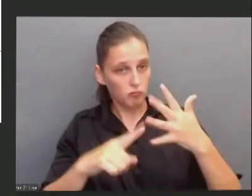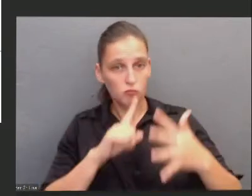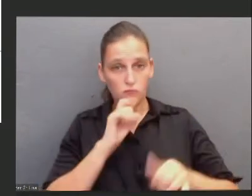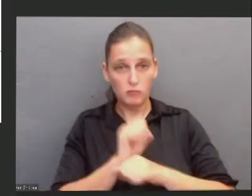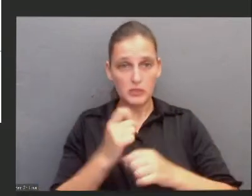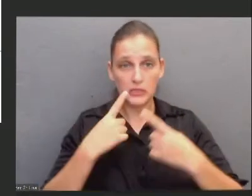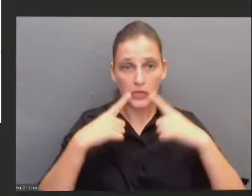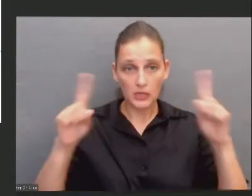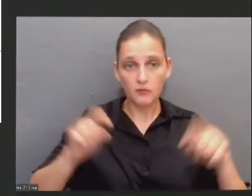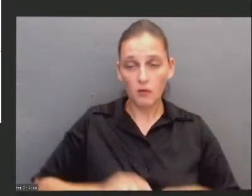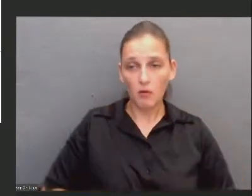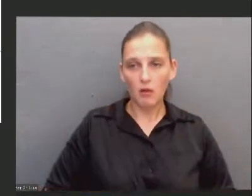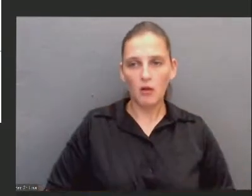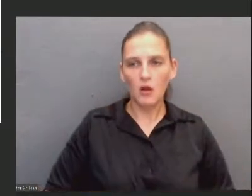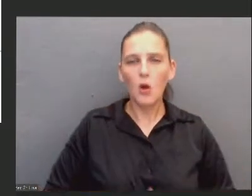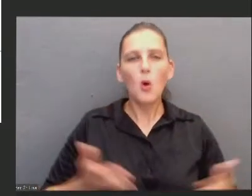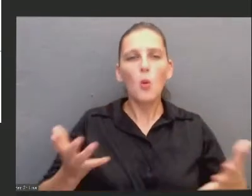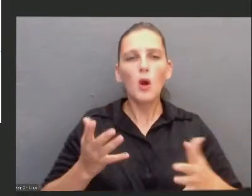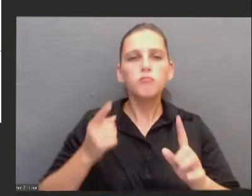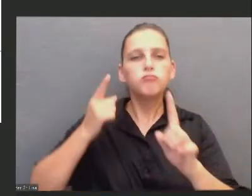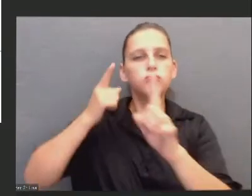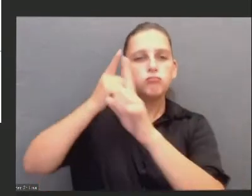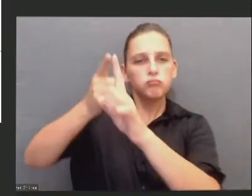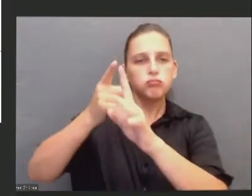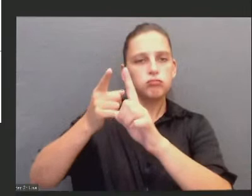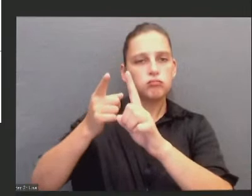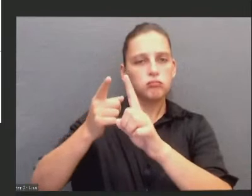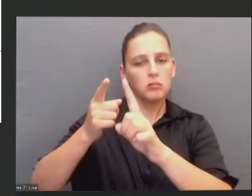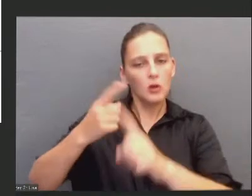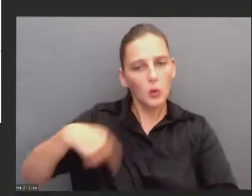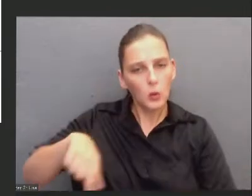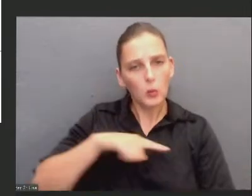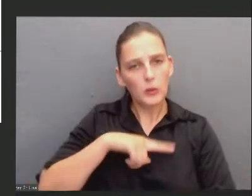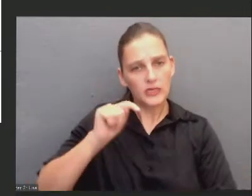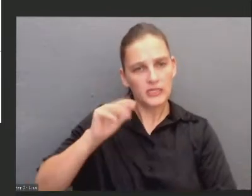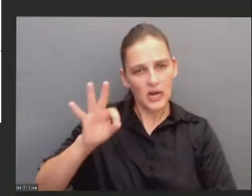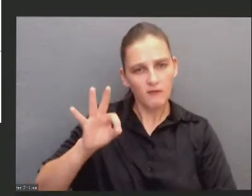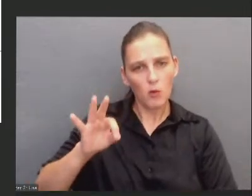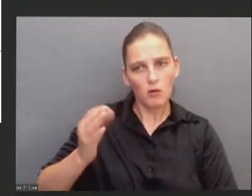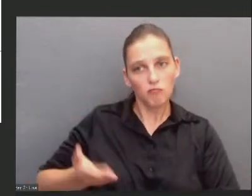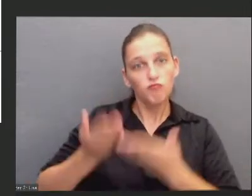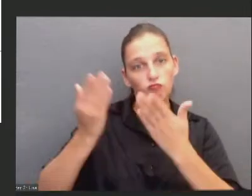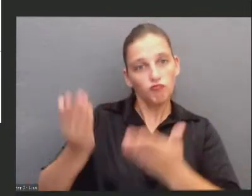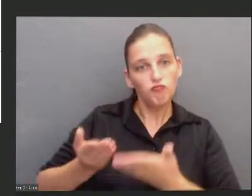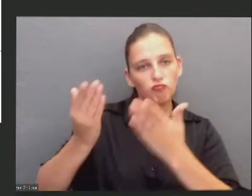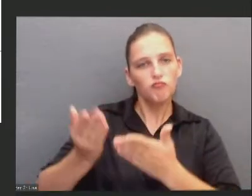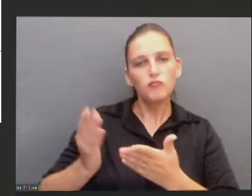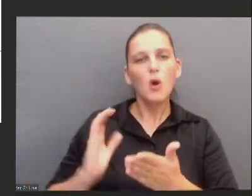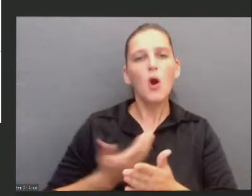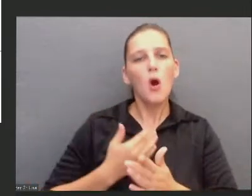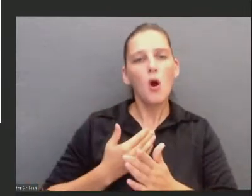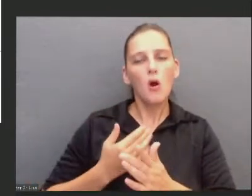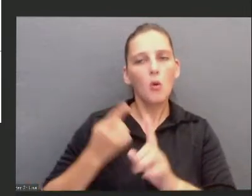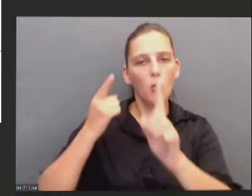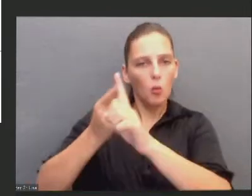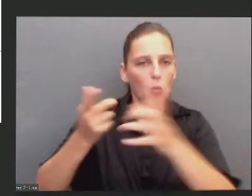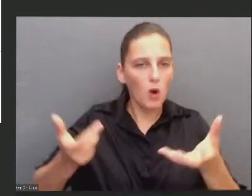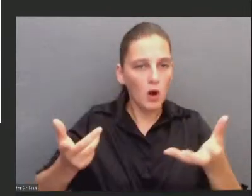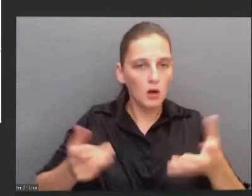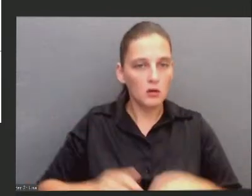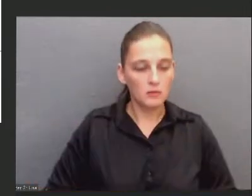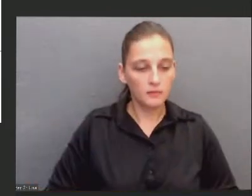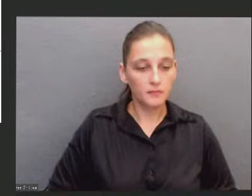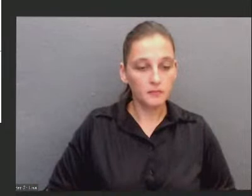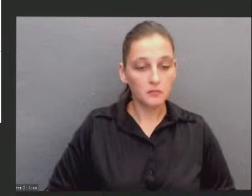the outcome that we are trying to achieve as a task force? And to the extent that we're going to look at